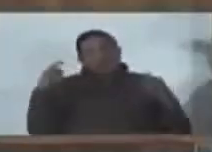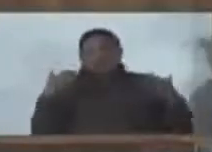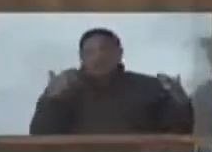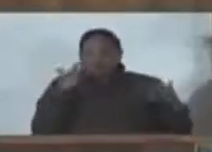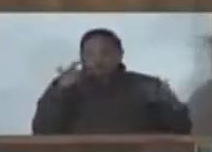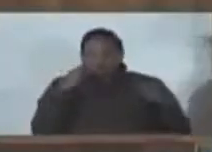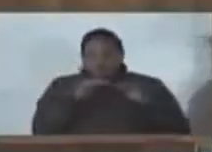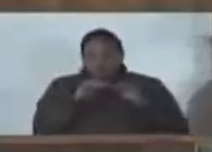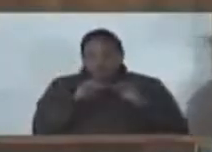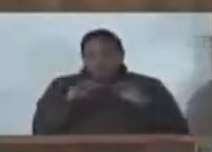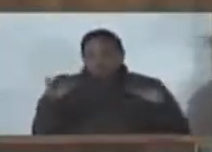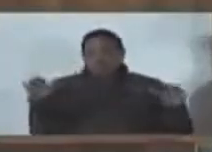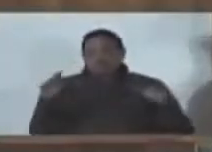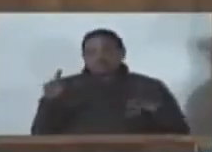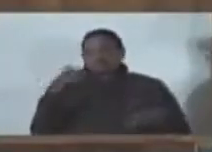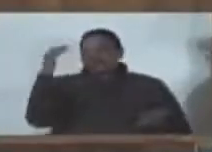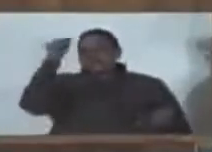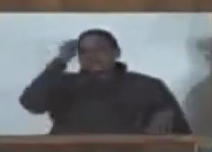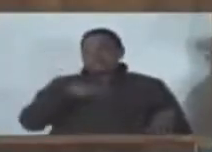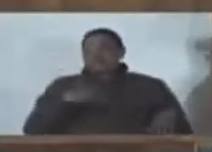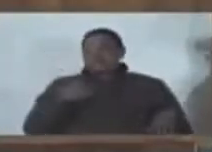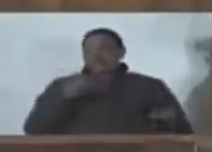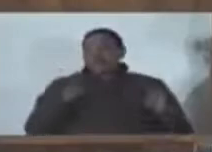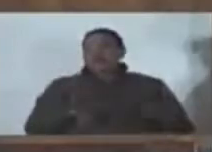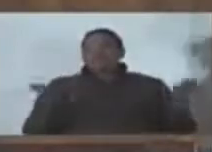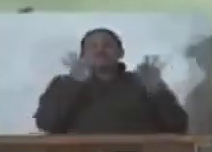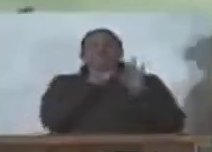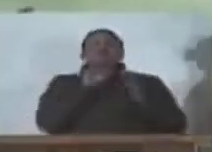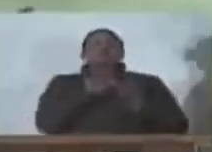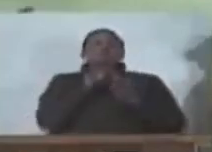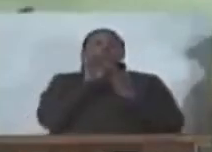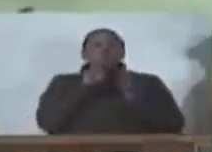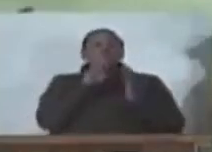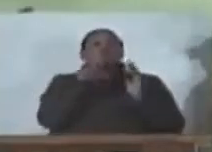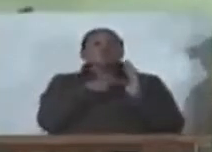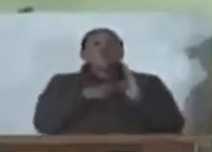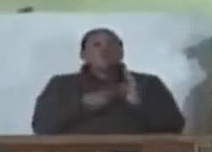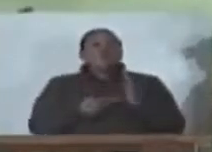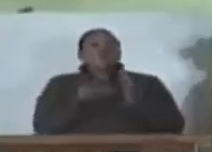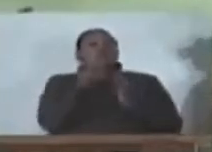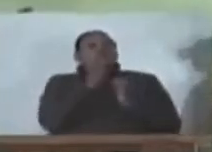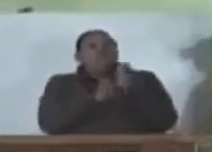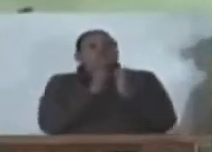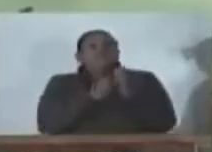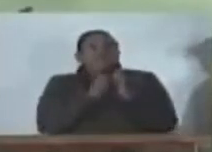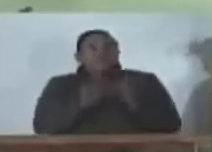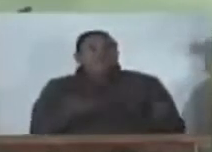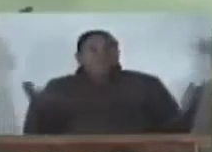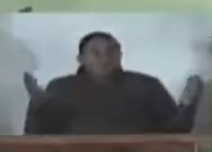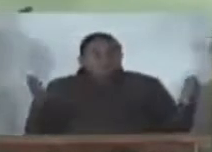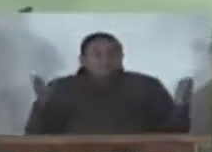violence. Men have an important and unique role to play in fixing things. Yeah, yeah.